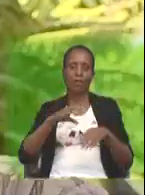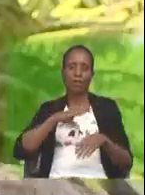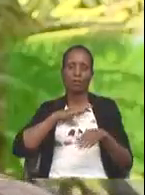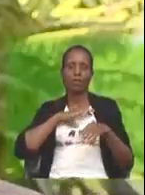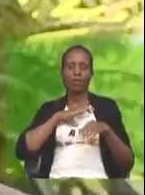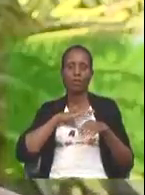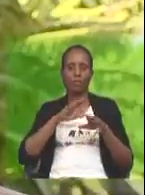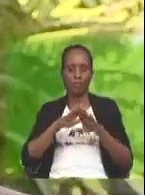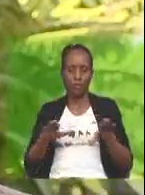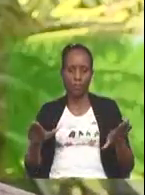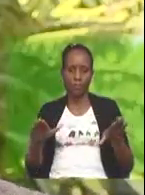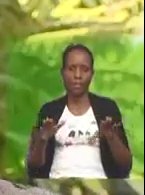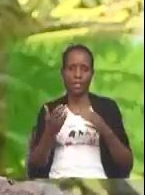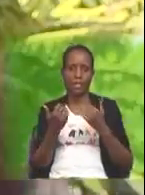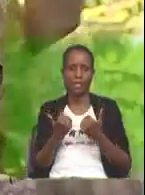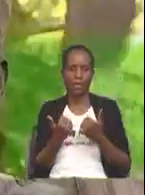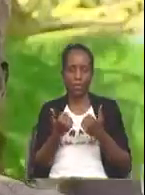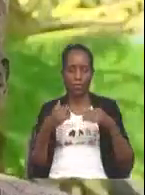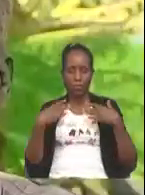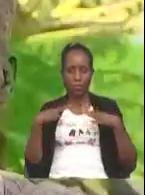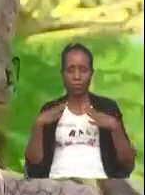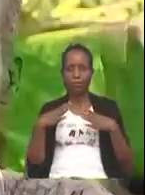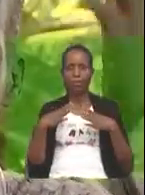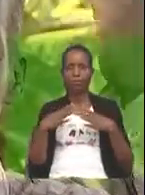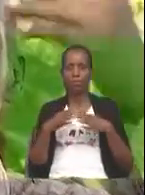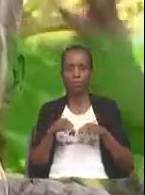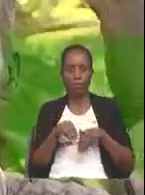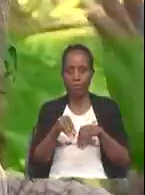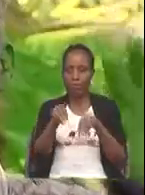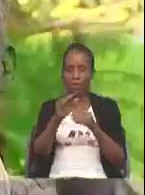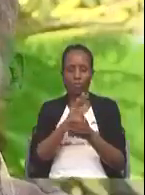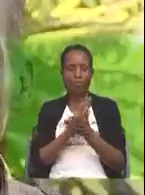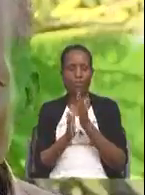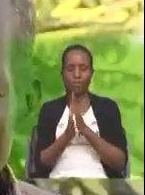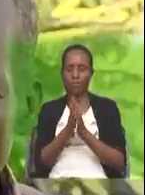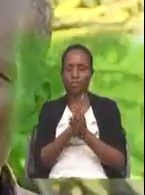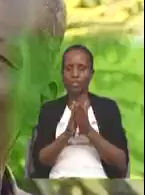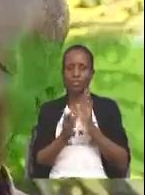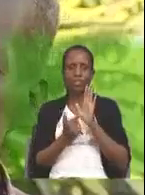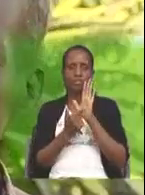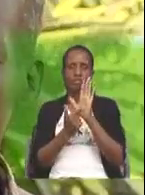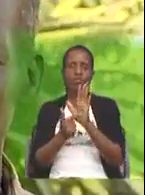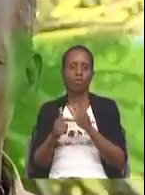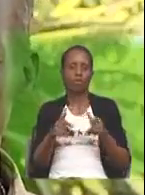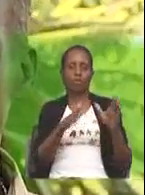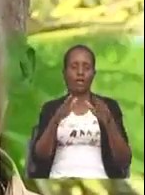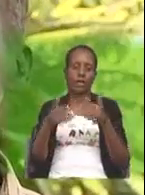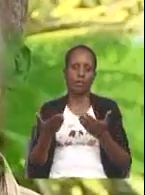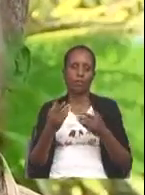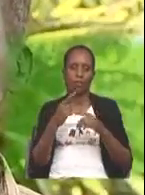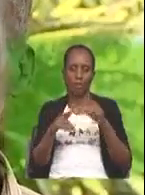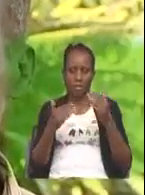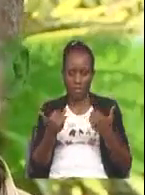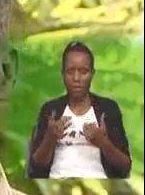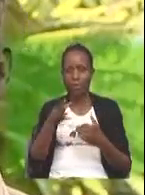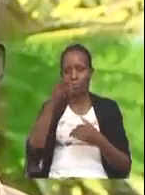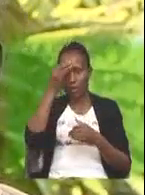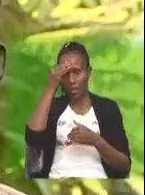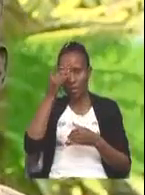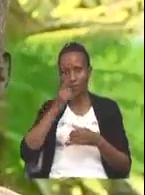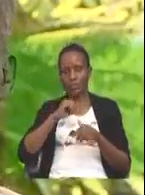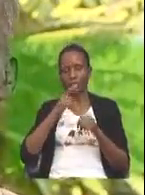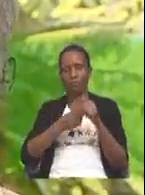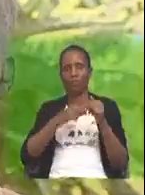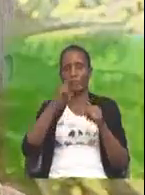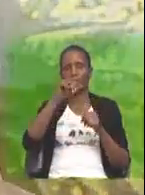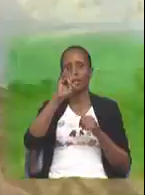au kuweko. Sasa tulikuwa watu tu tunapelekwa hivyo tu bila kuonyeshwa njia. Sasa tumeonyeshwa njia na